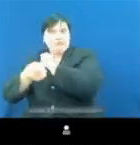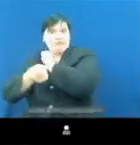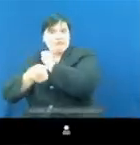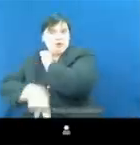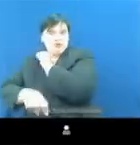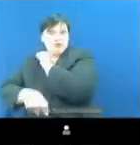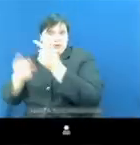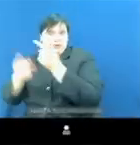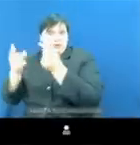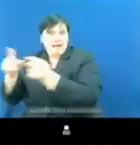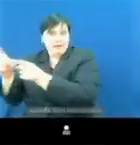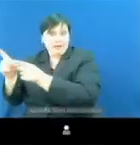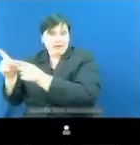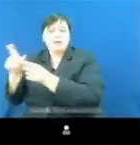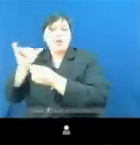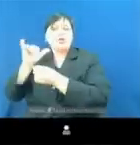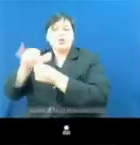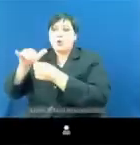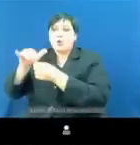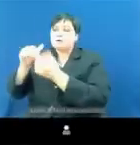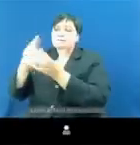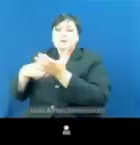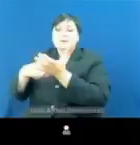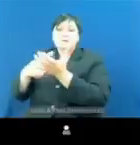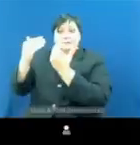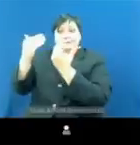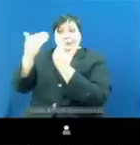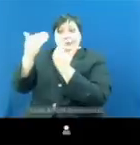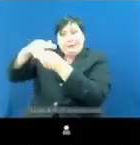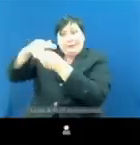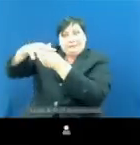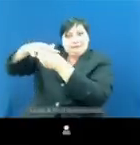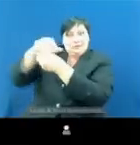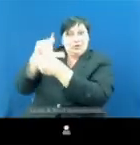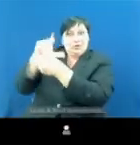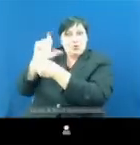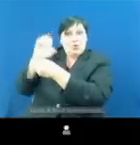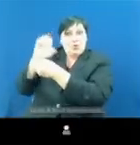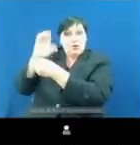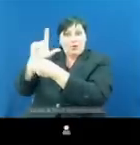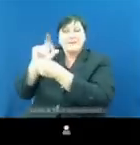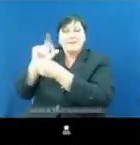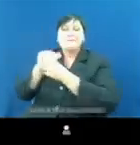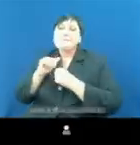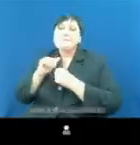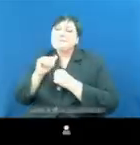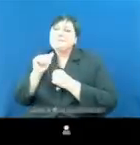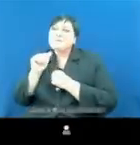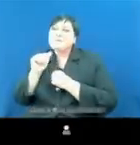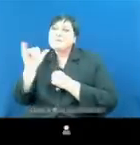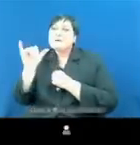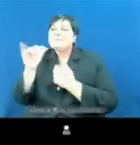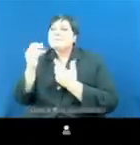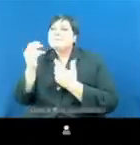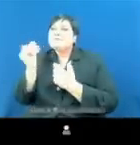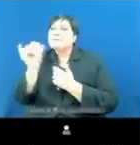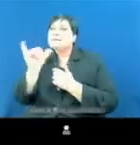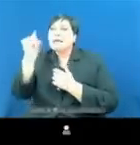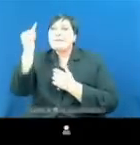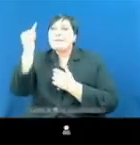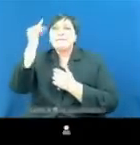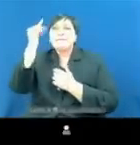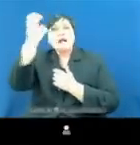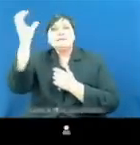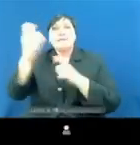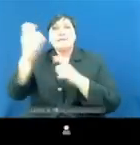very local, and you'll have the same concept, but it was given different cute names in